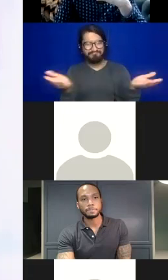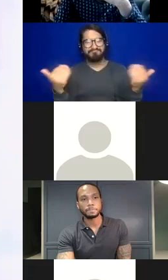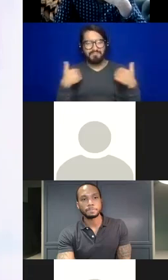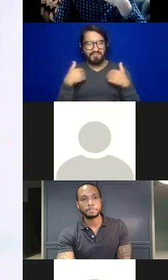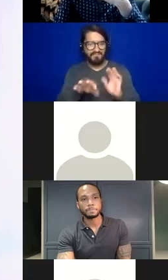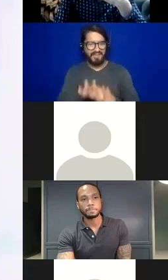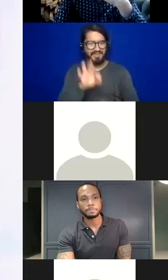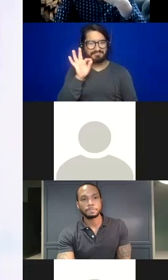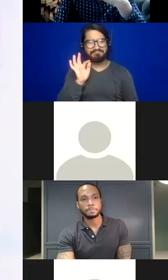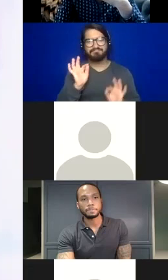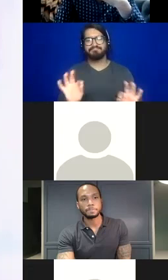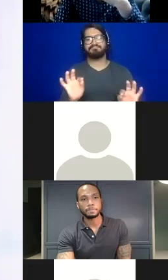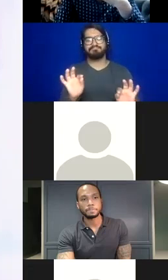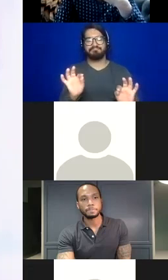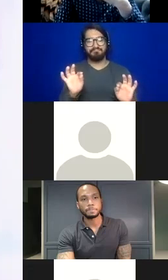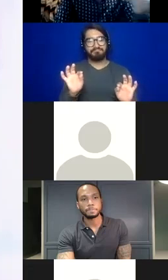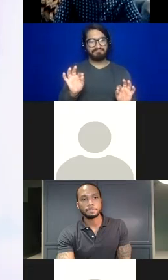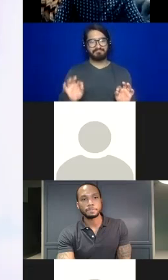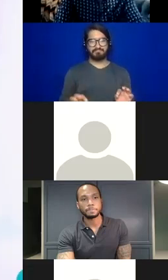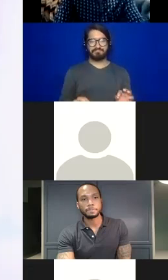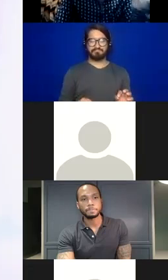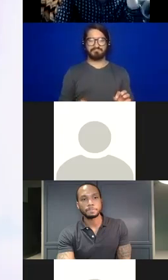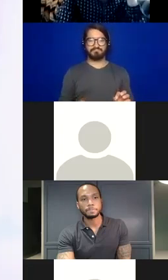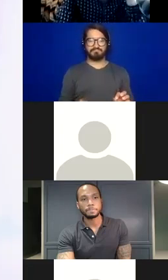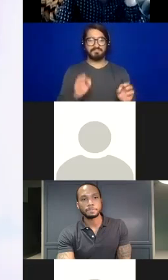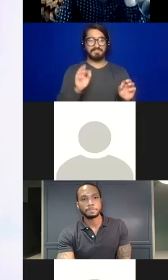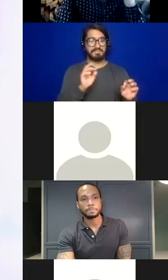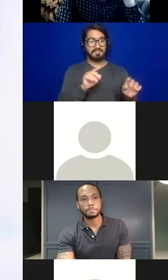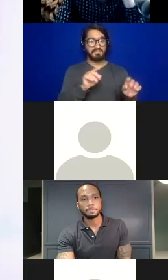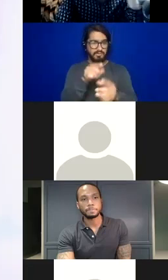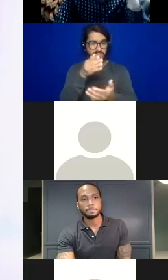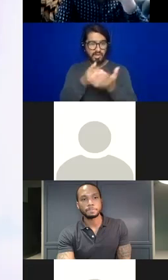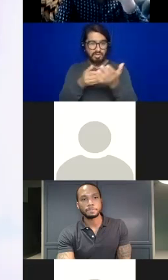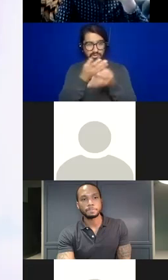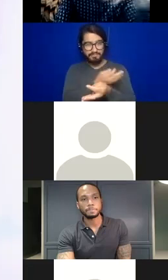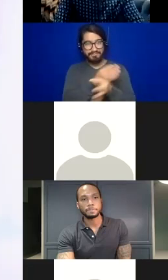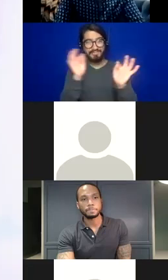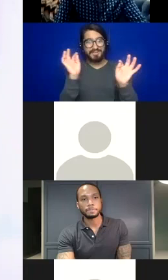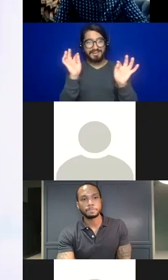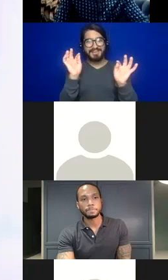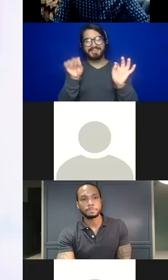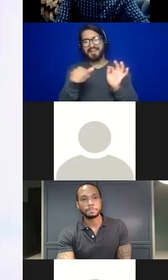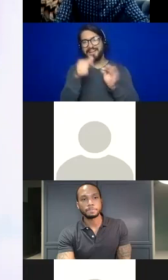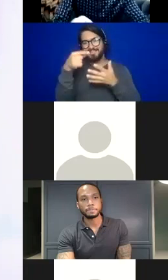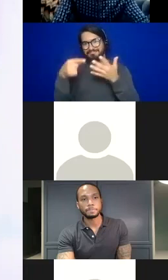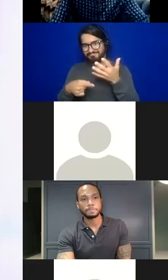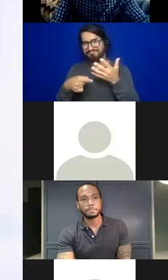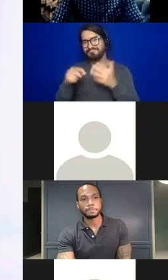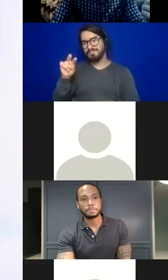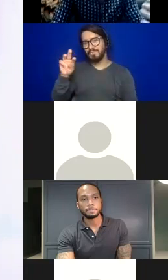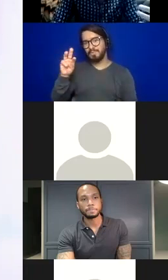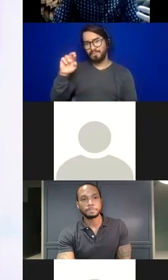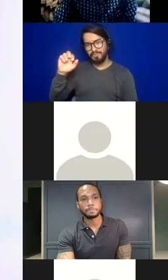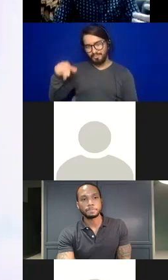And so, yeah, there are also some free alternatives to RAP that are pretty